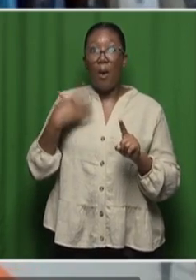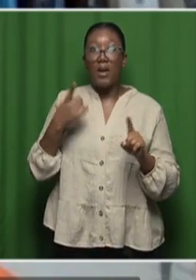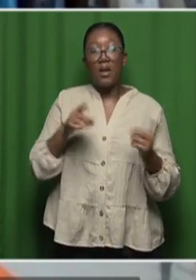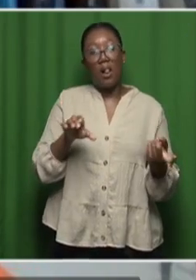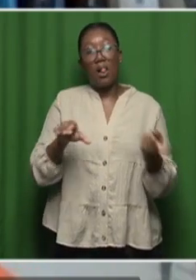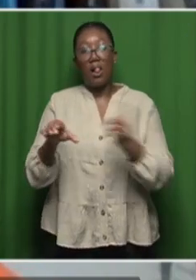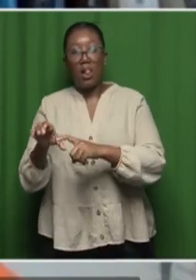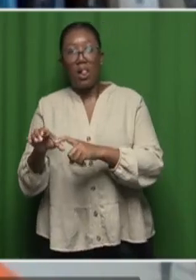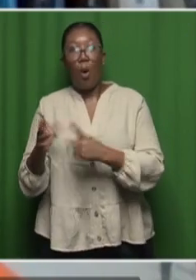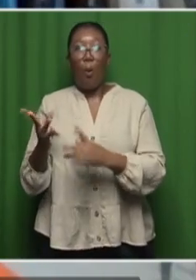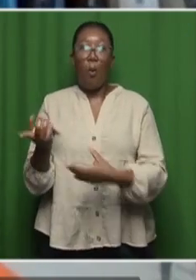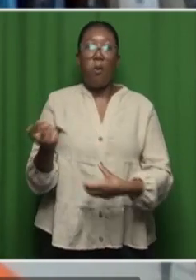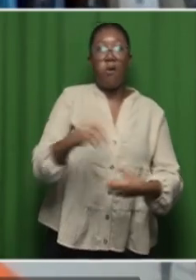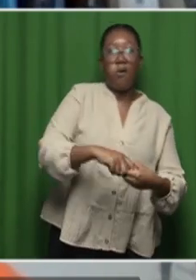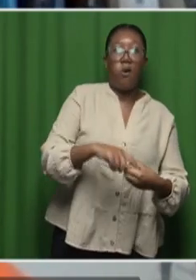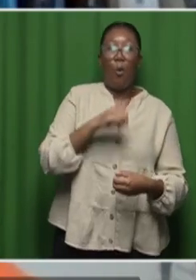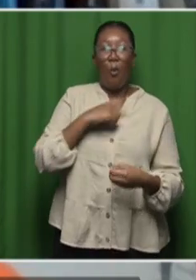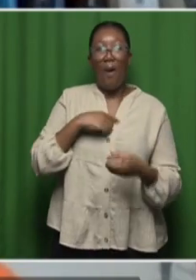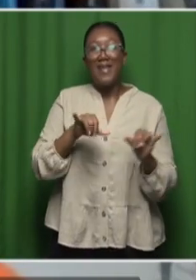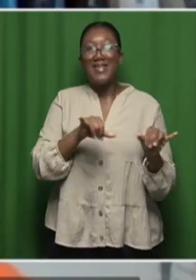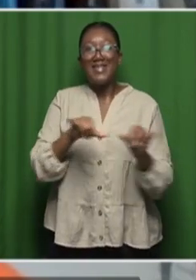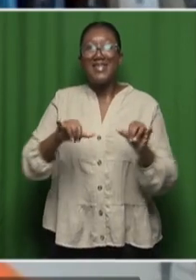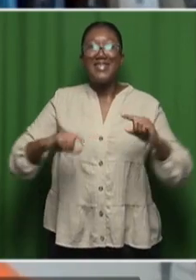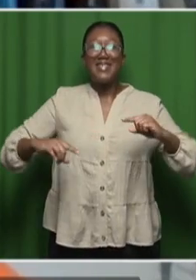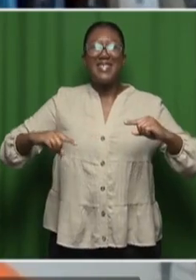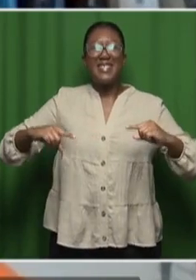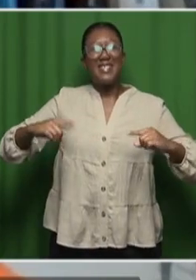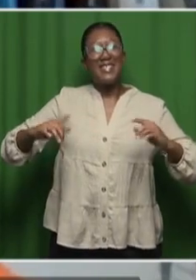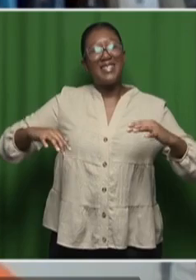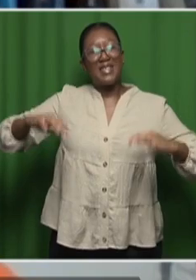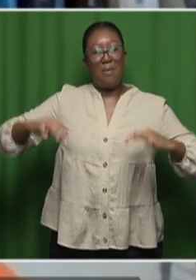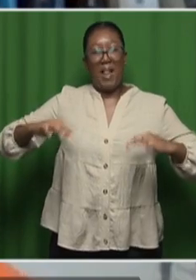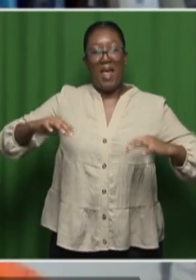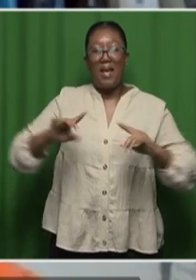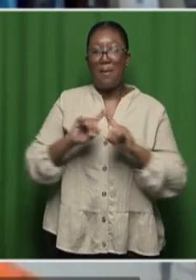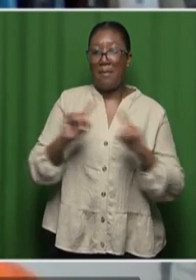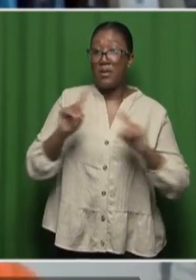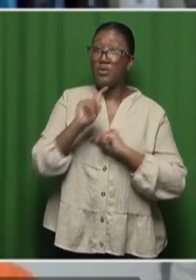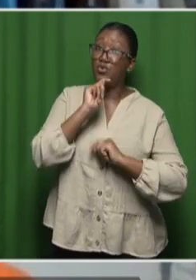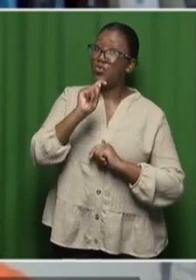or confusingly similar trademark. But again, I just would like to say,